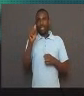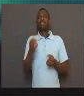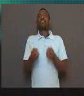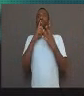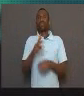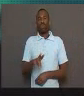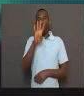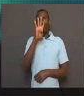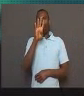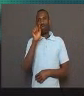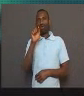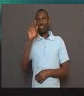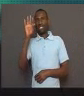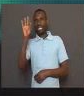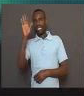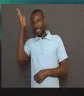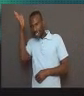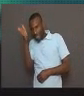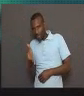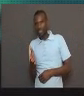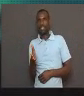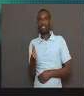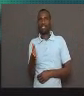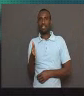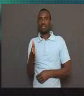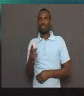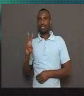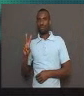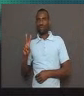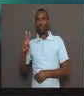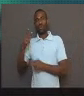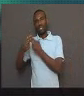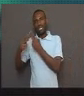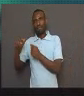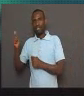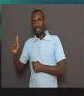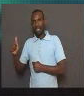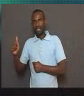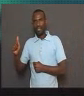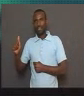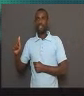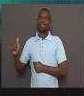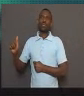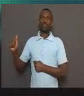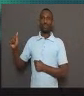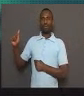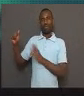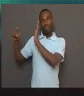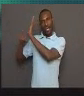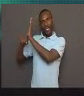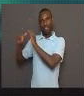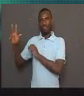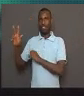4.9 divided by 2 times 10 exponent